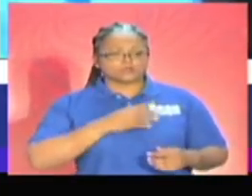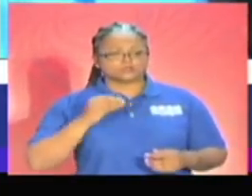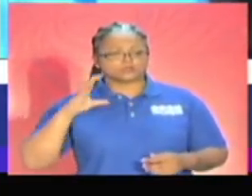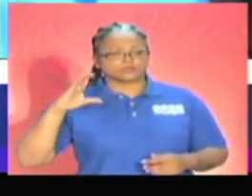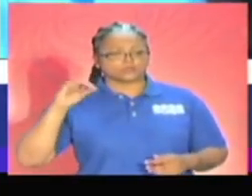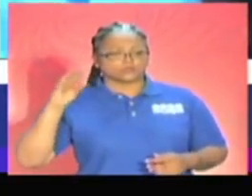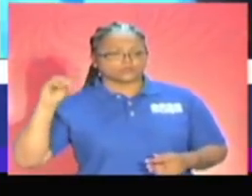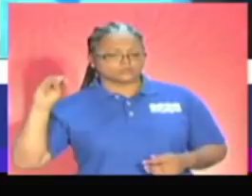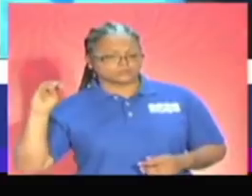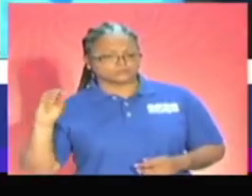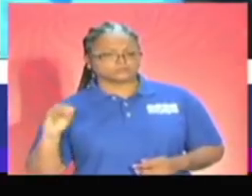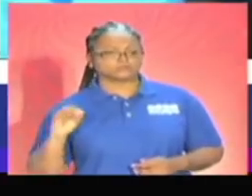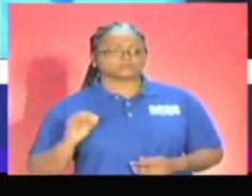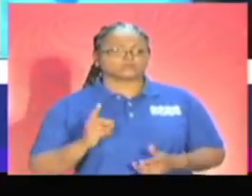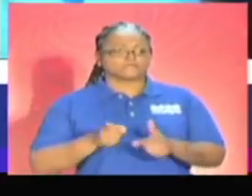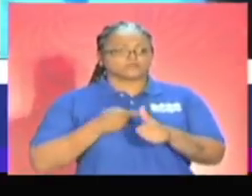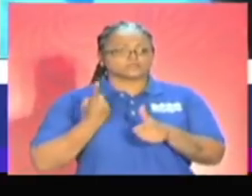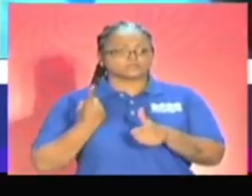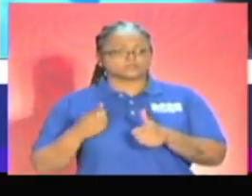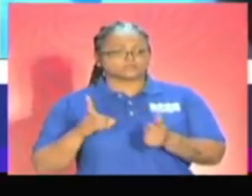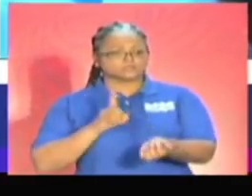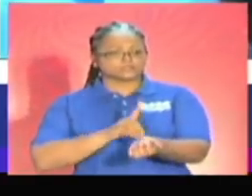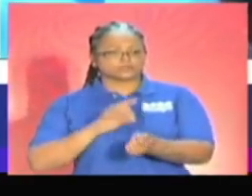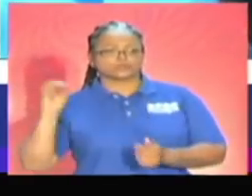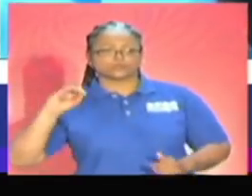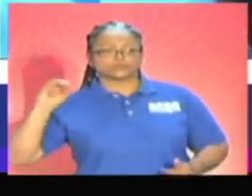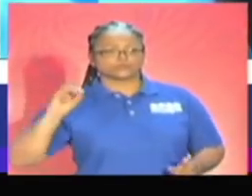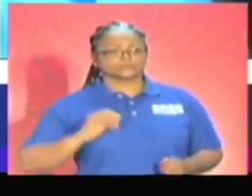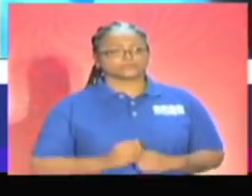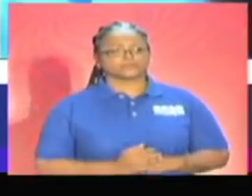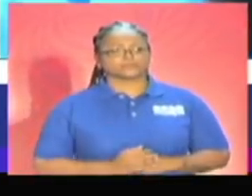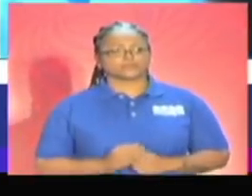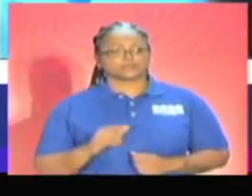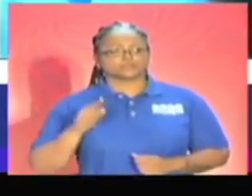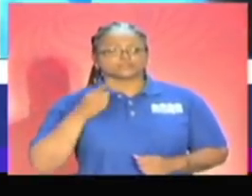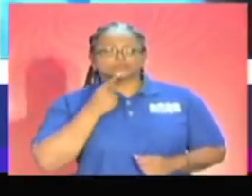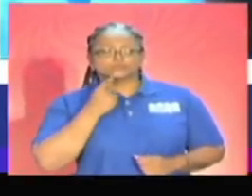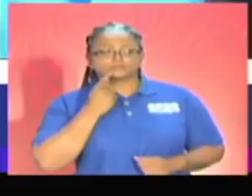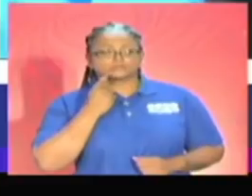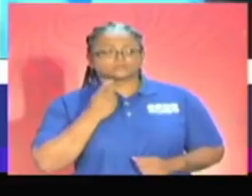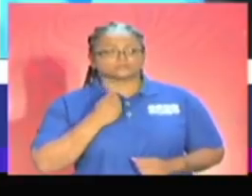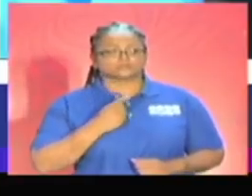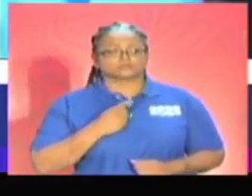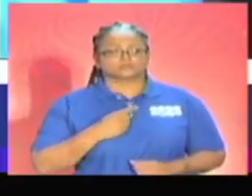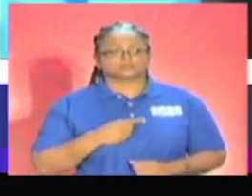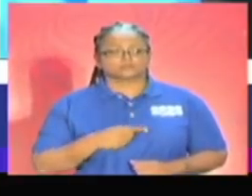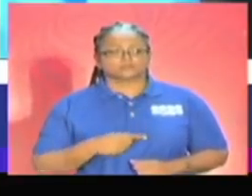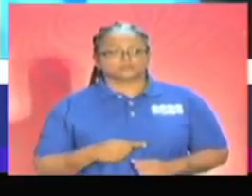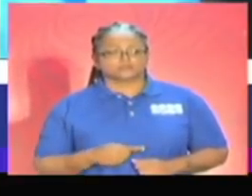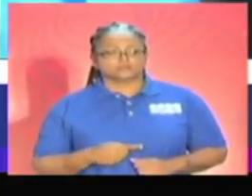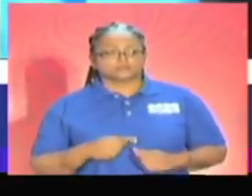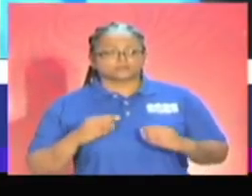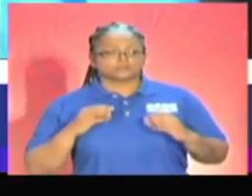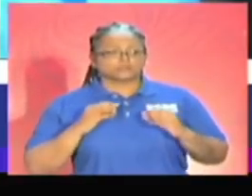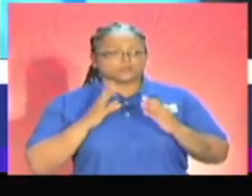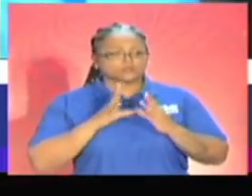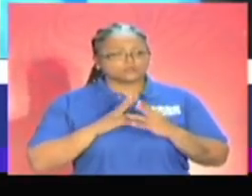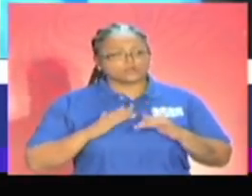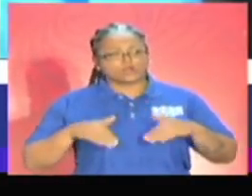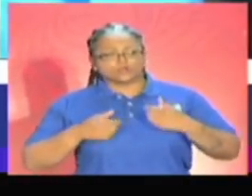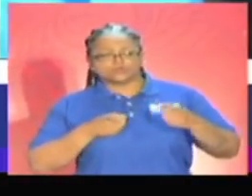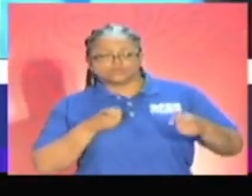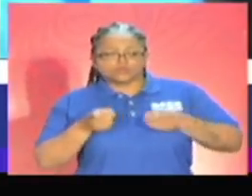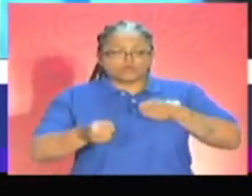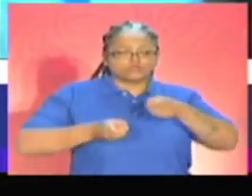would begin with Dr. Othello. Dr. Othello, you spoke about coping mechanisms for